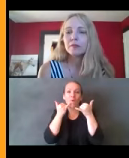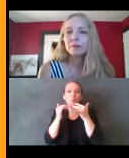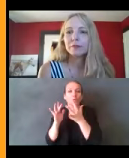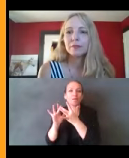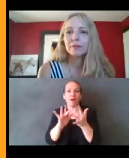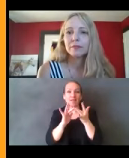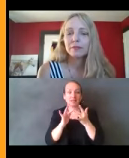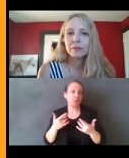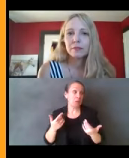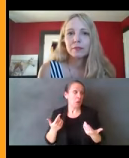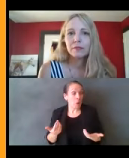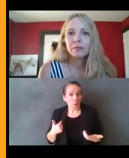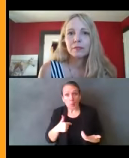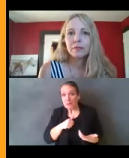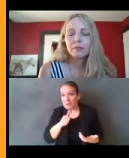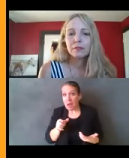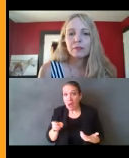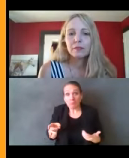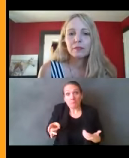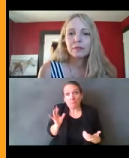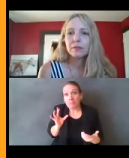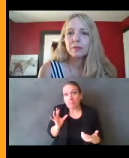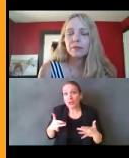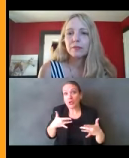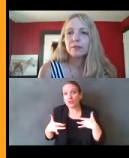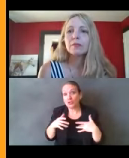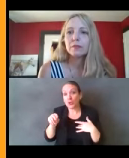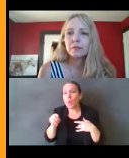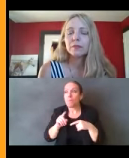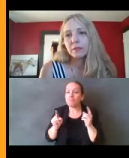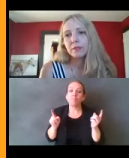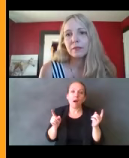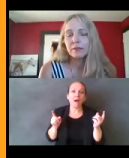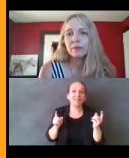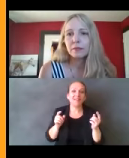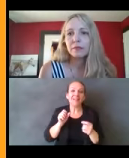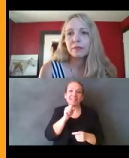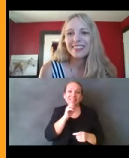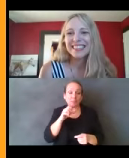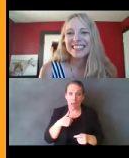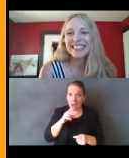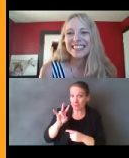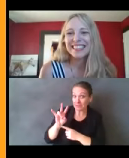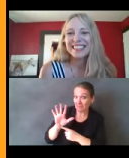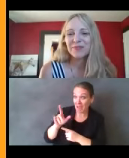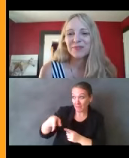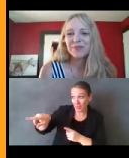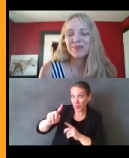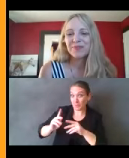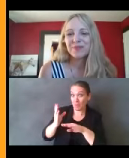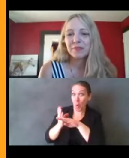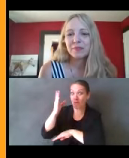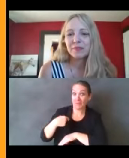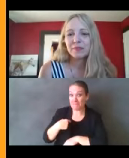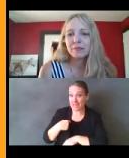terribly concerned about people, but they are all elderly, more elderly than I. I'm 75, but some people are older